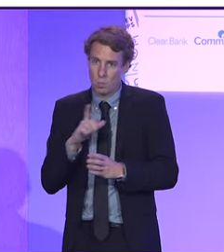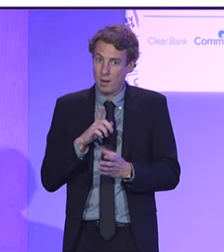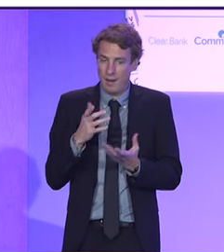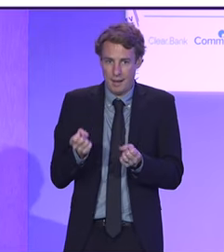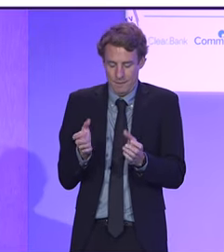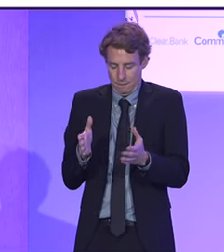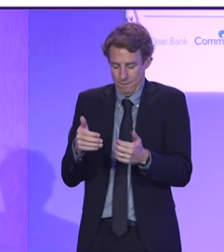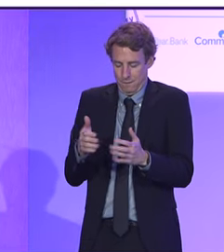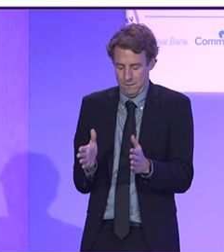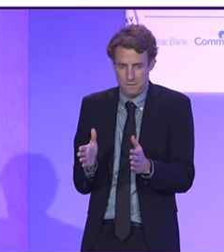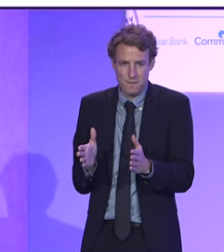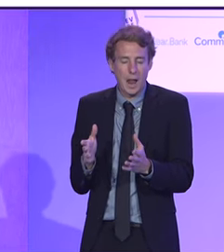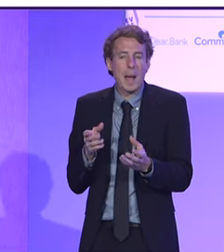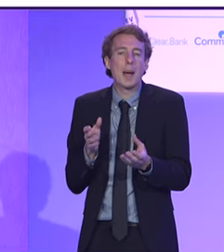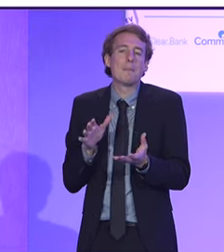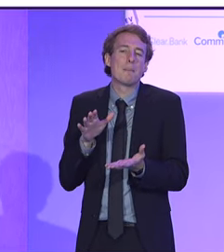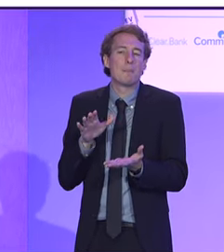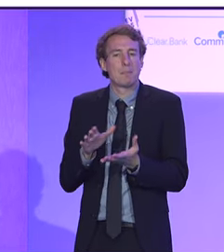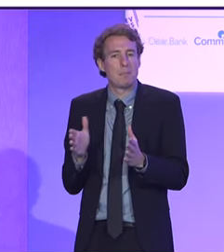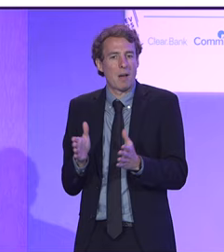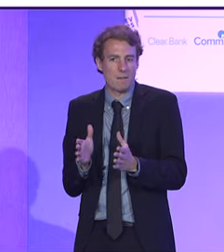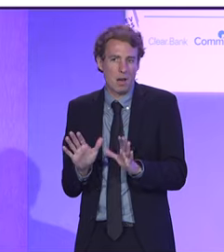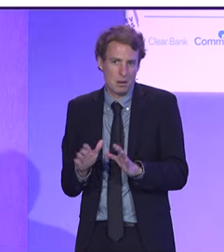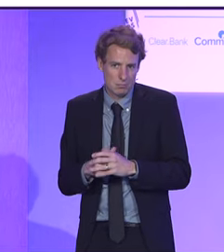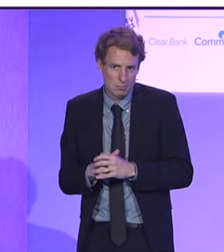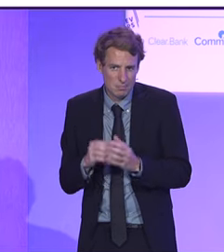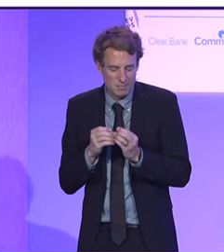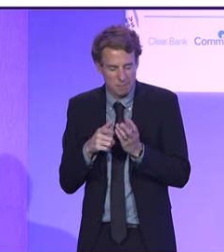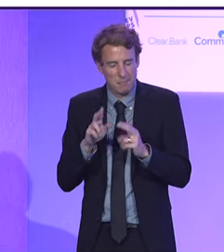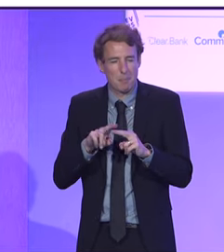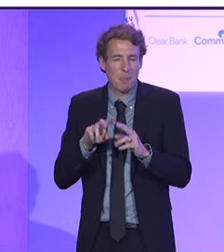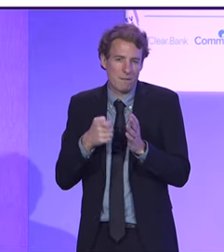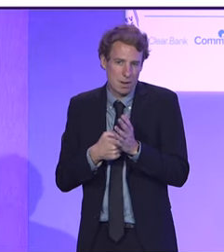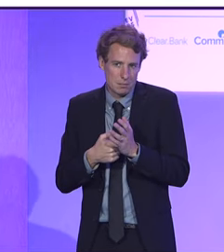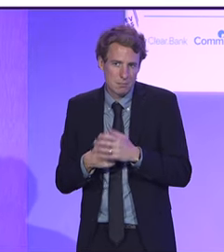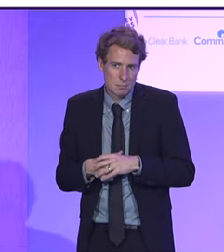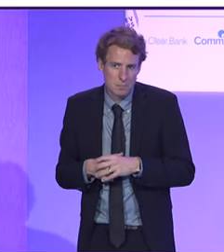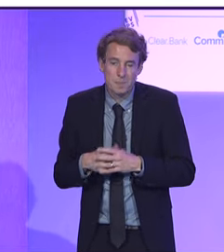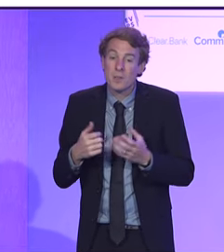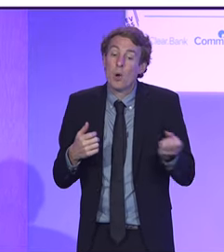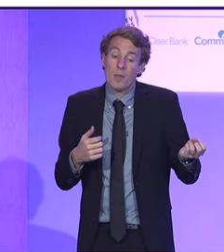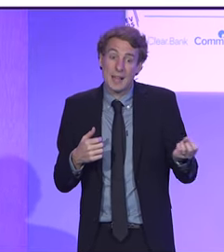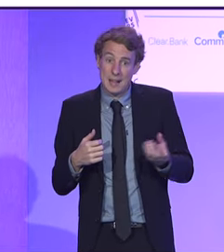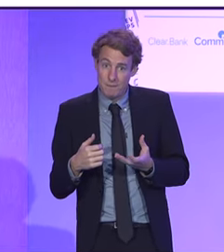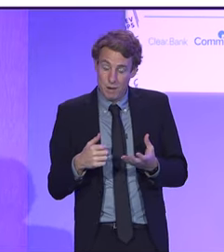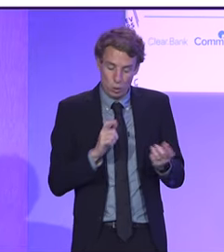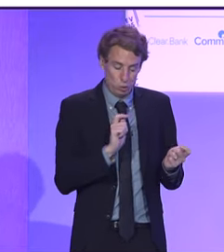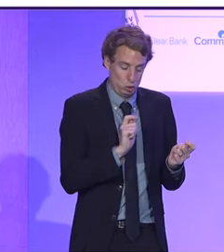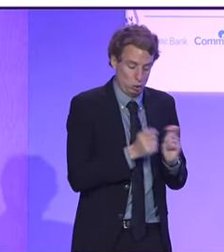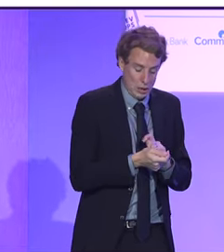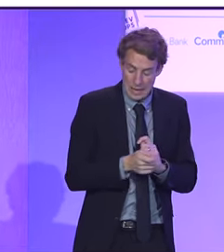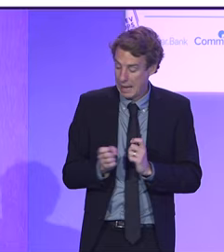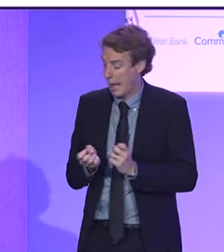advantages because now they're independent from each other. So if the inflow changes, it doesn't necessarily mean that the outflow